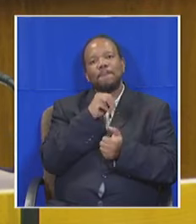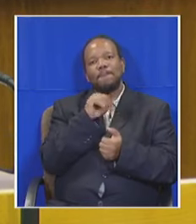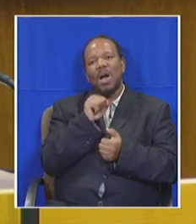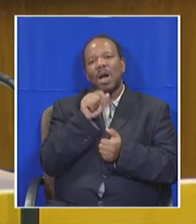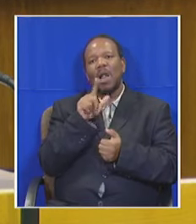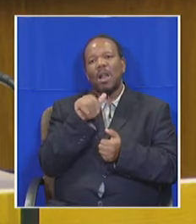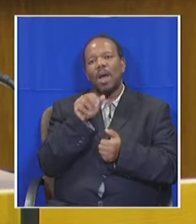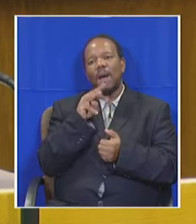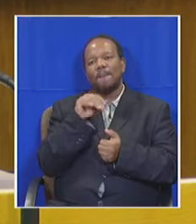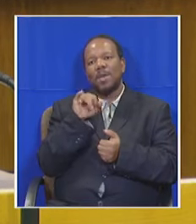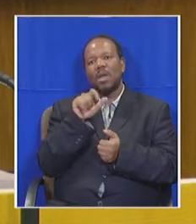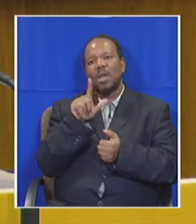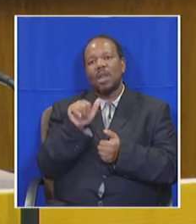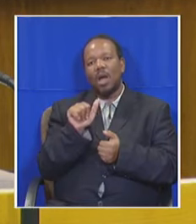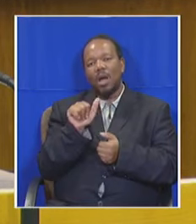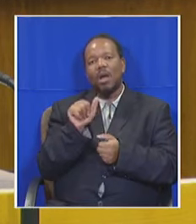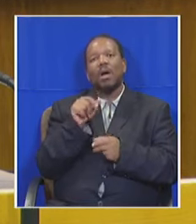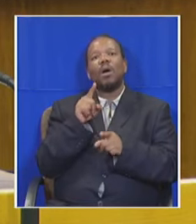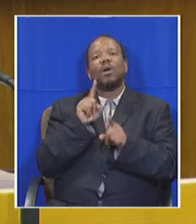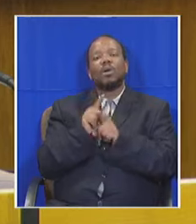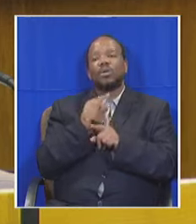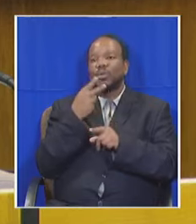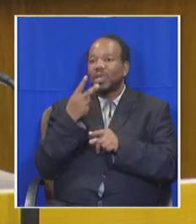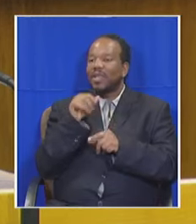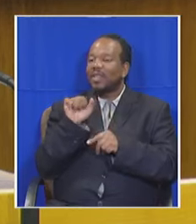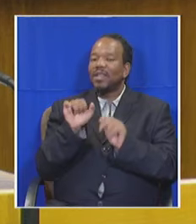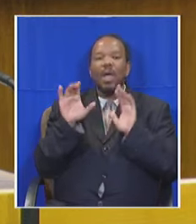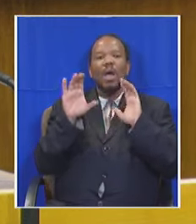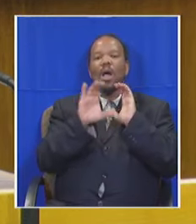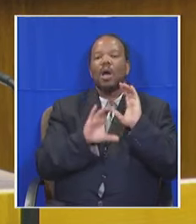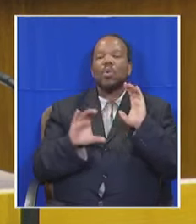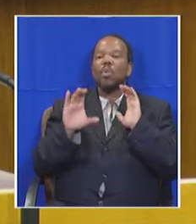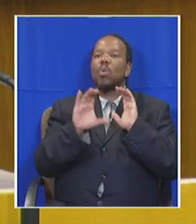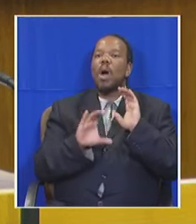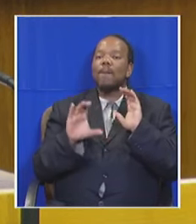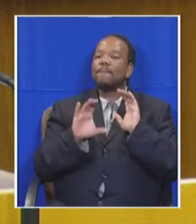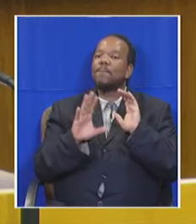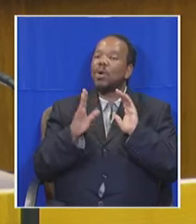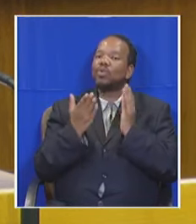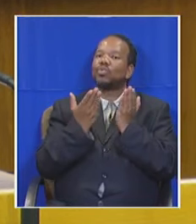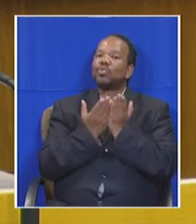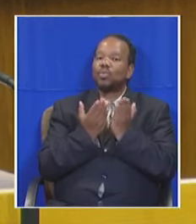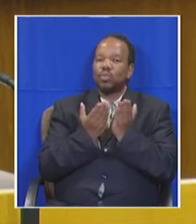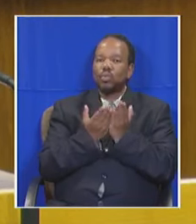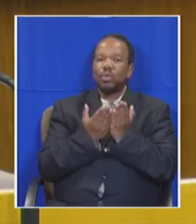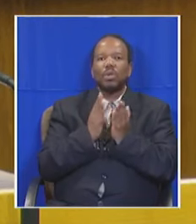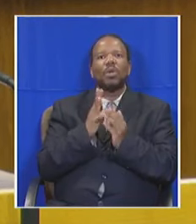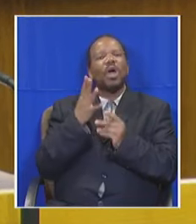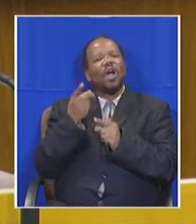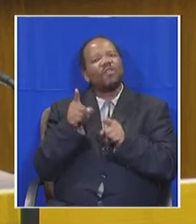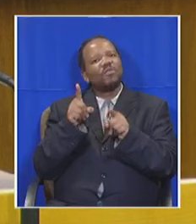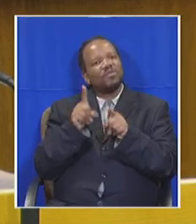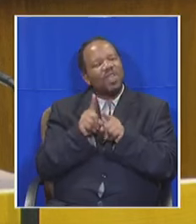to visit the issue of the curriculum in our teaching institutions. Is it fine that we keep on popping money